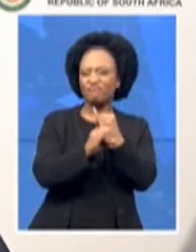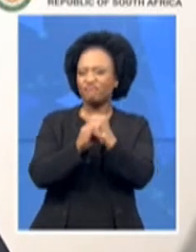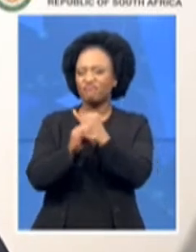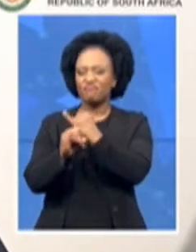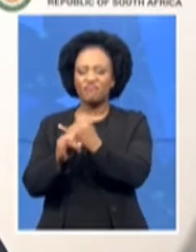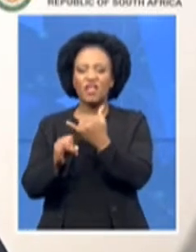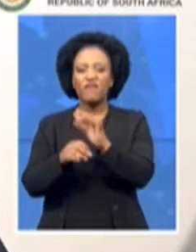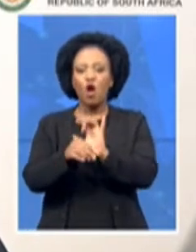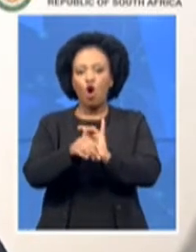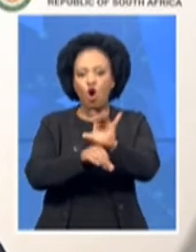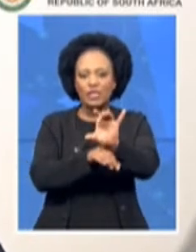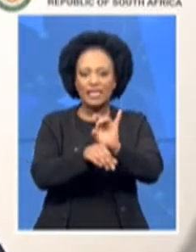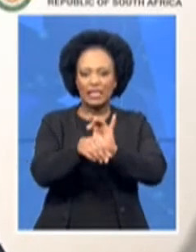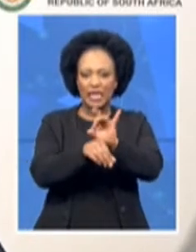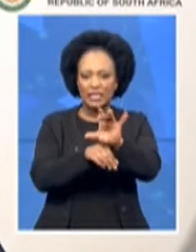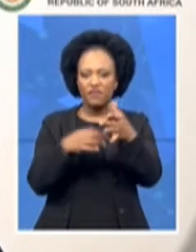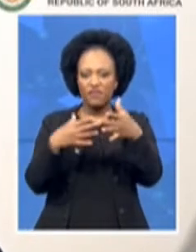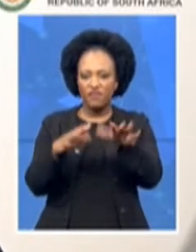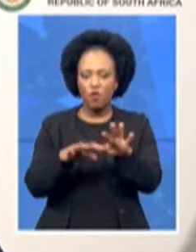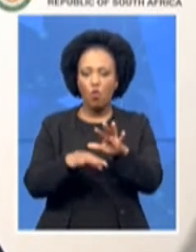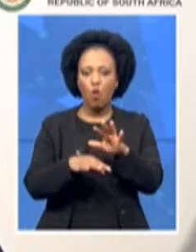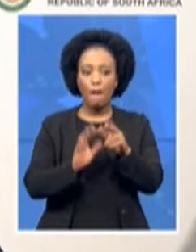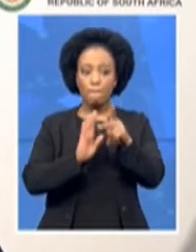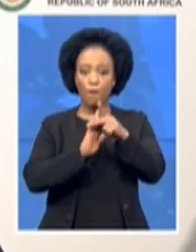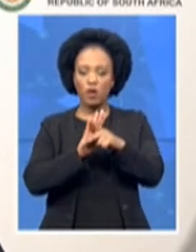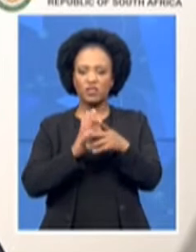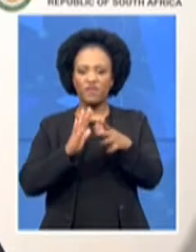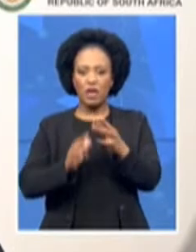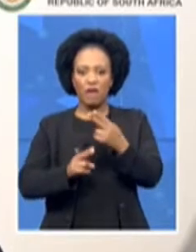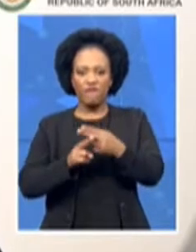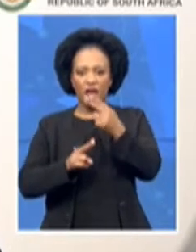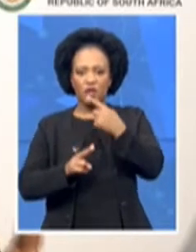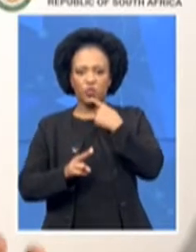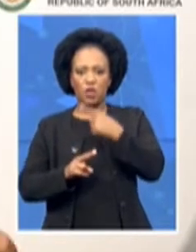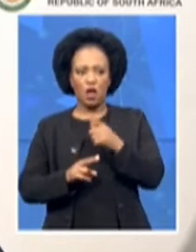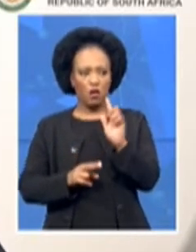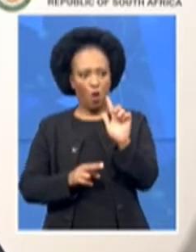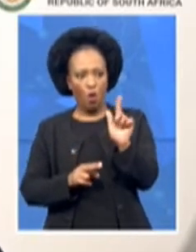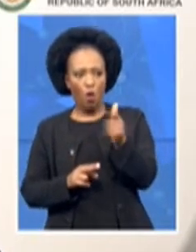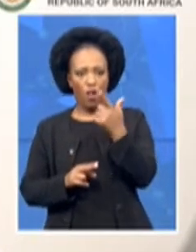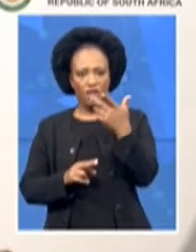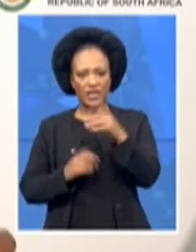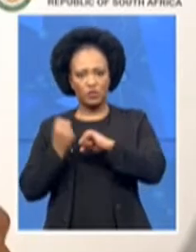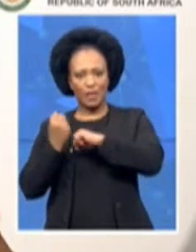is finalized, you can say that everybody is supporting it. So I want to